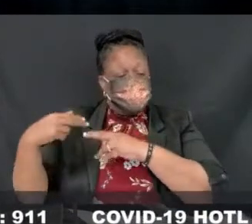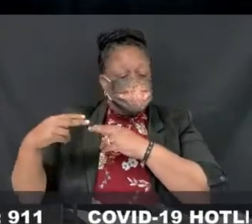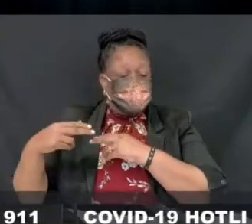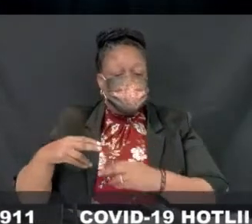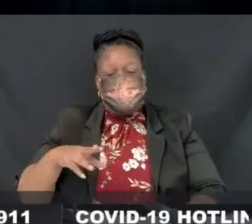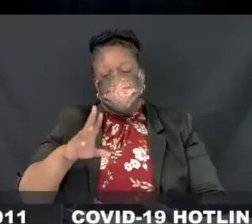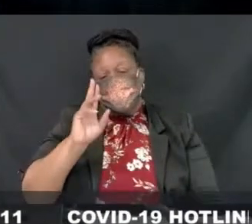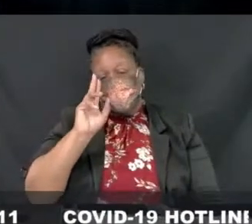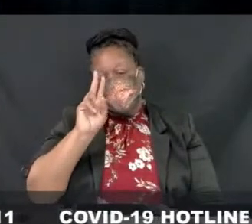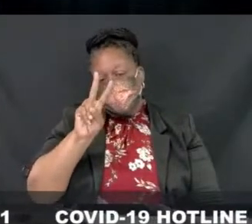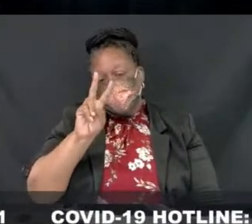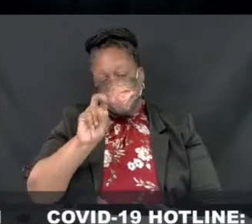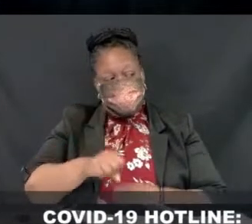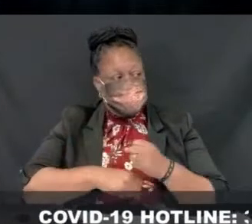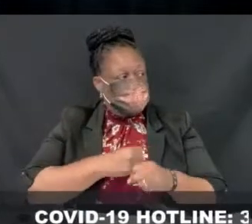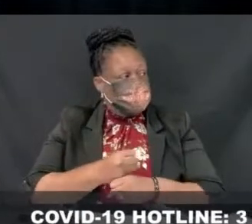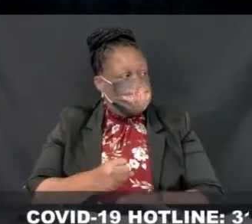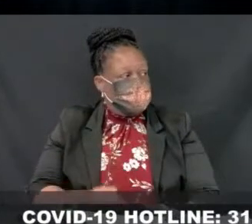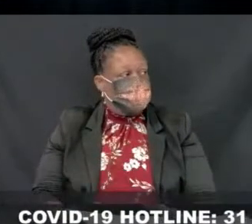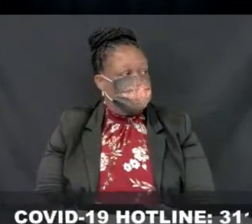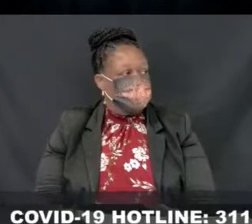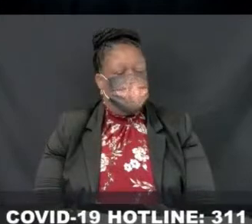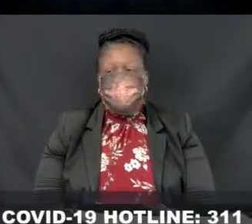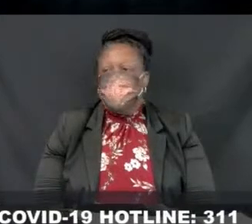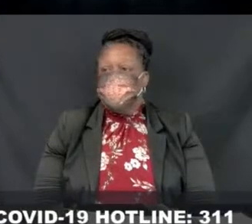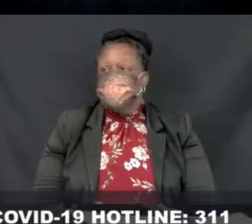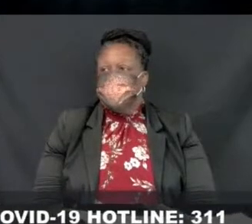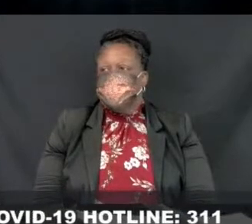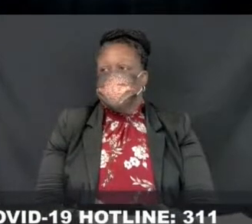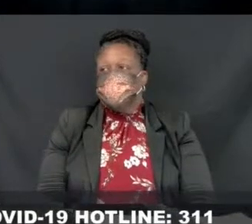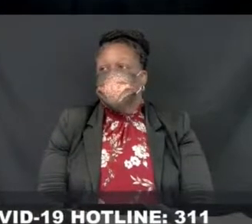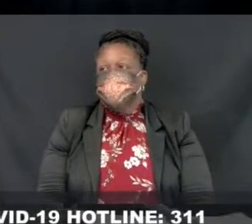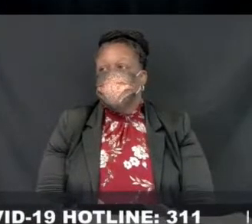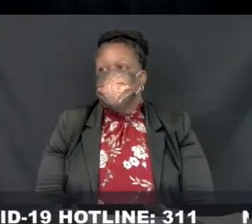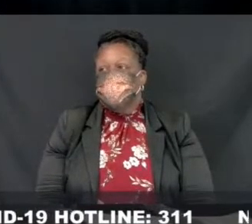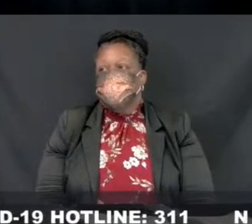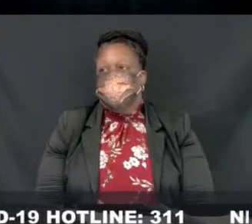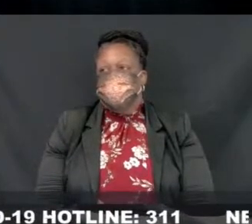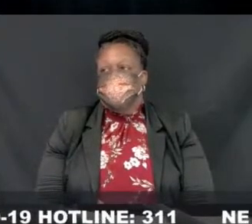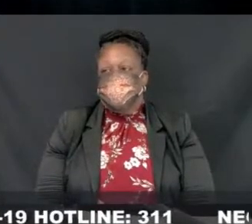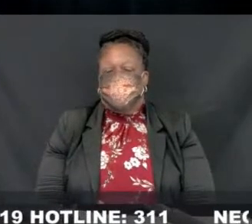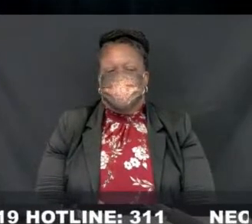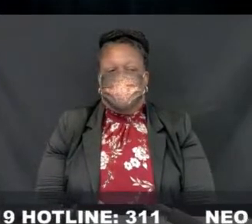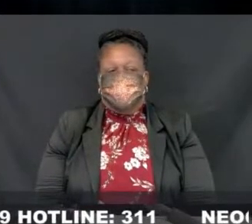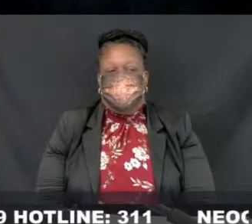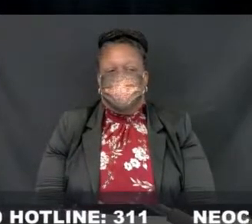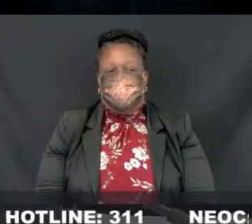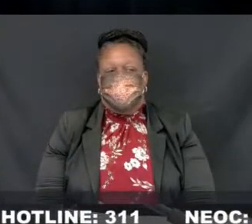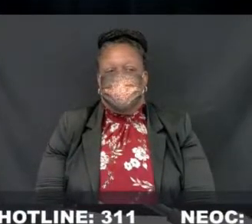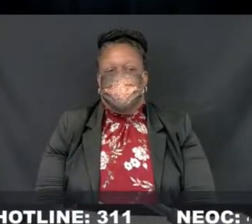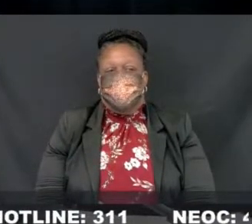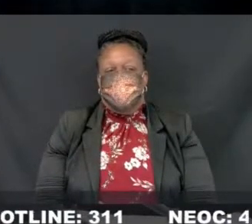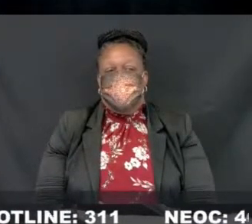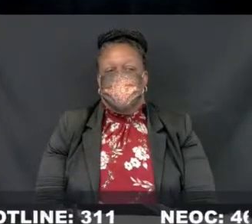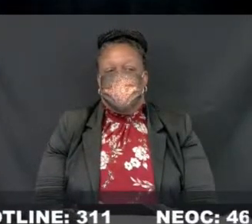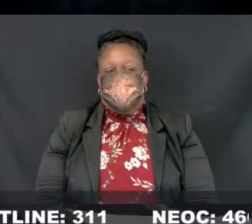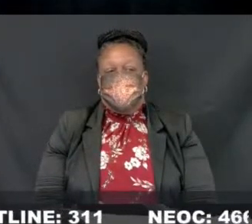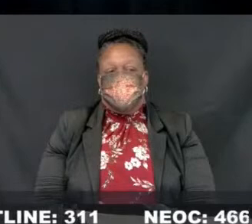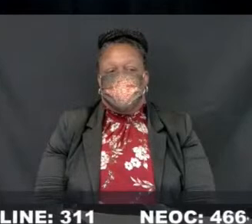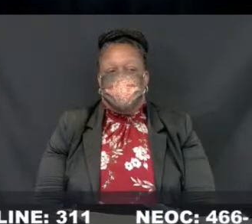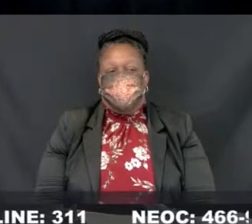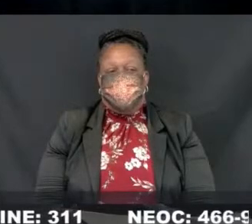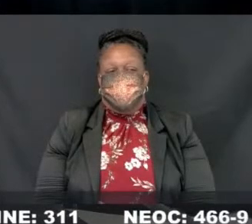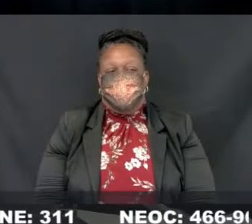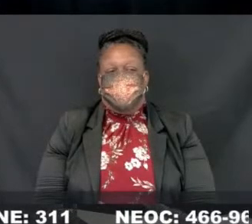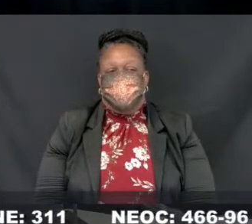years, you know. The CMO as well, you know, she can go inches if you really get her to that point.